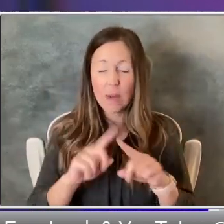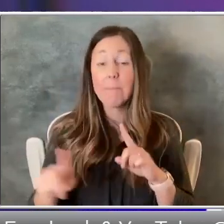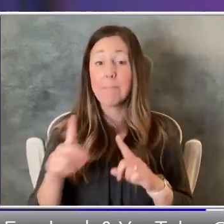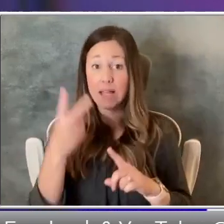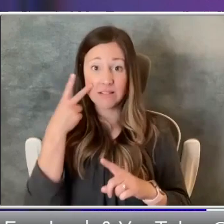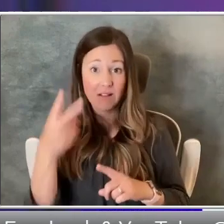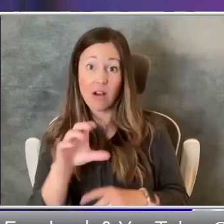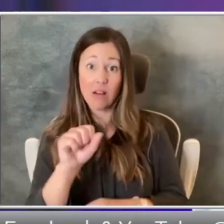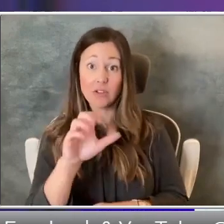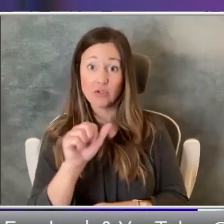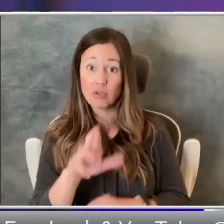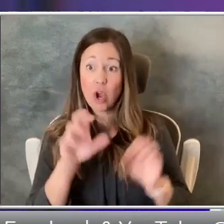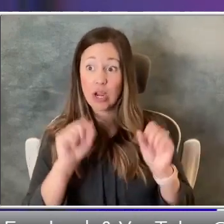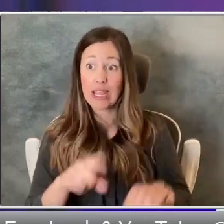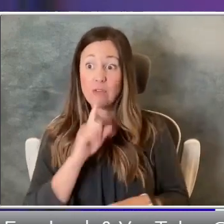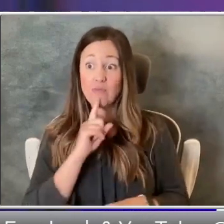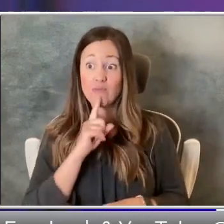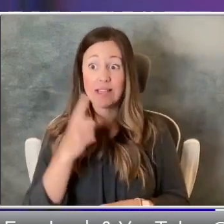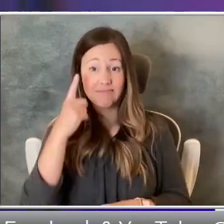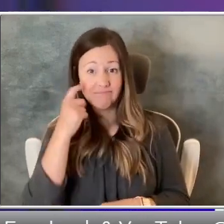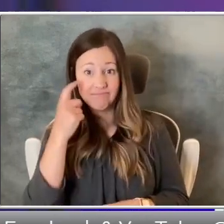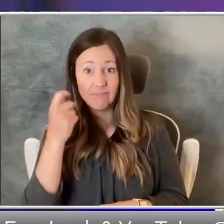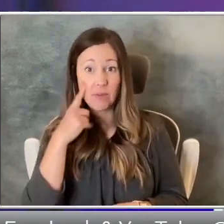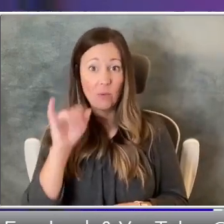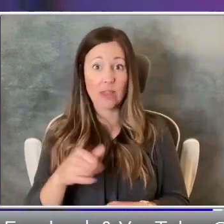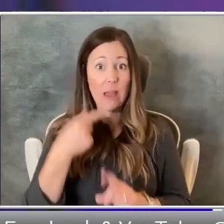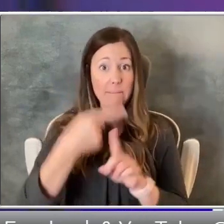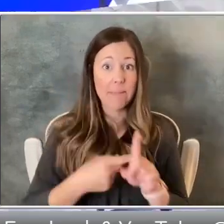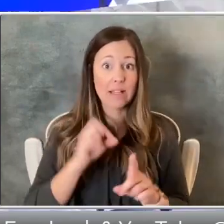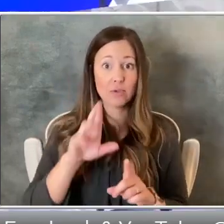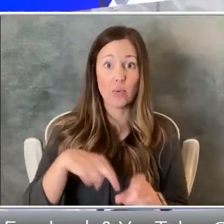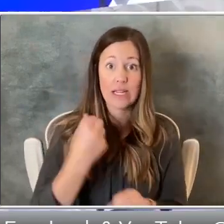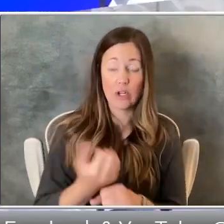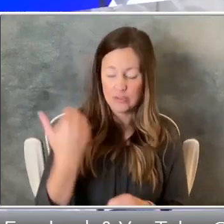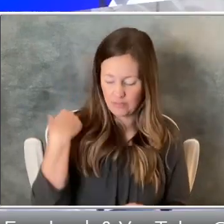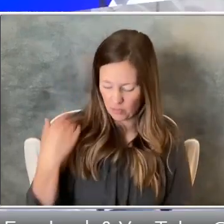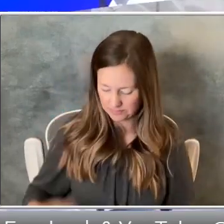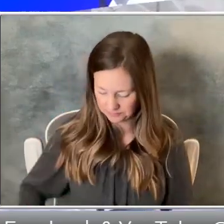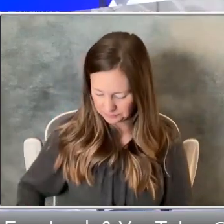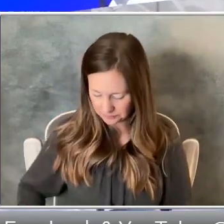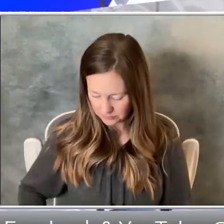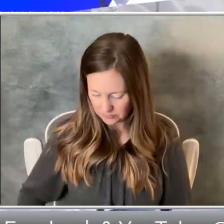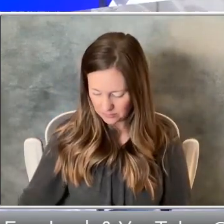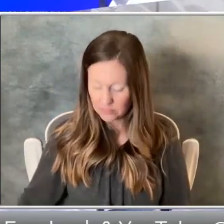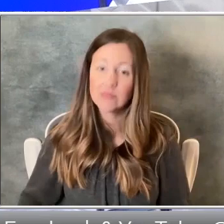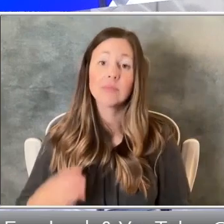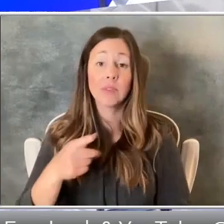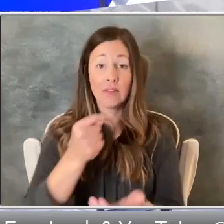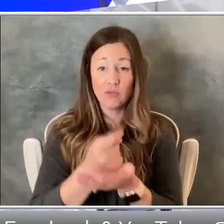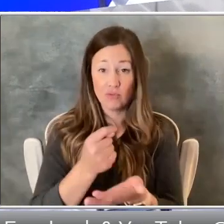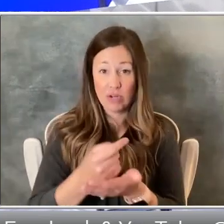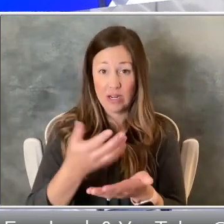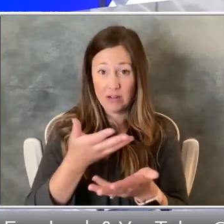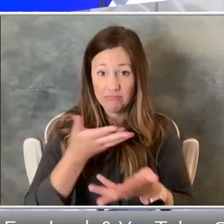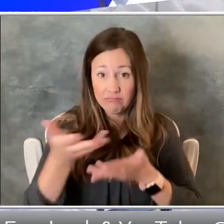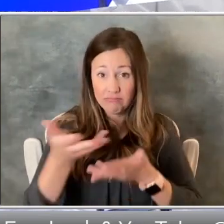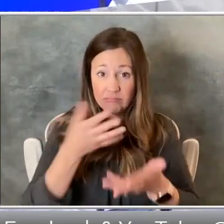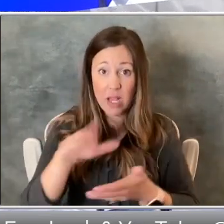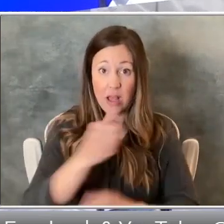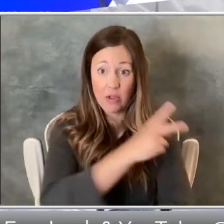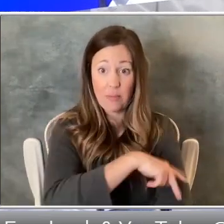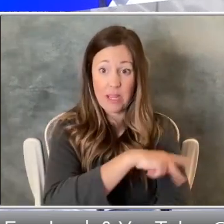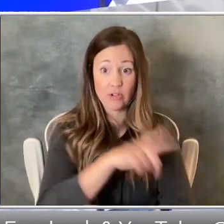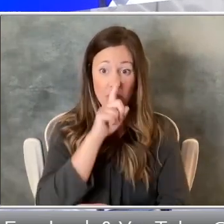be suspicious for having had it months or years before. So have you treated other patients that you believe with